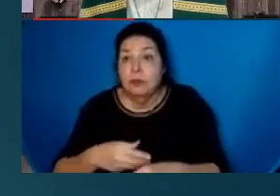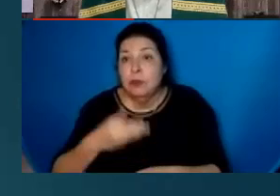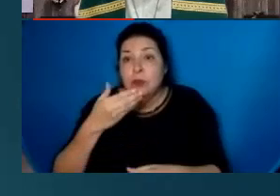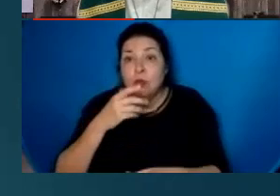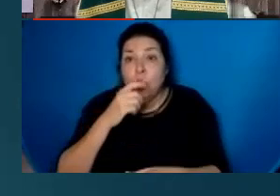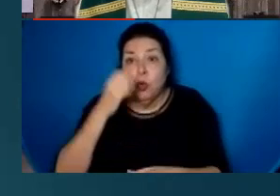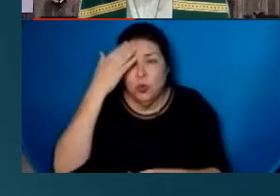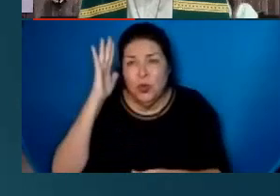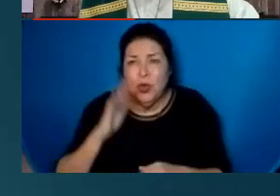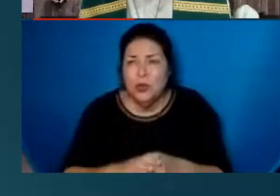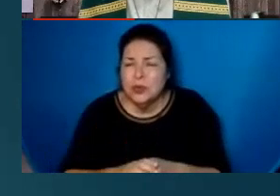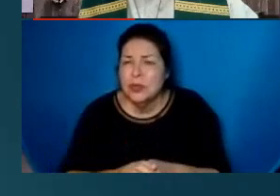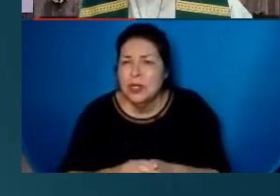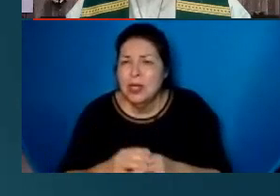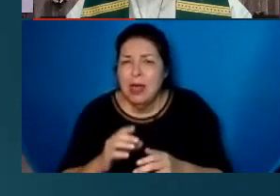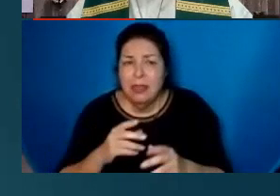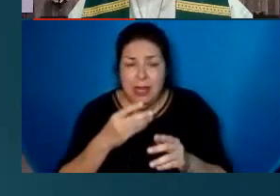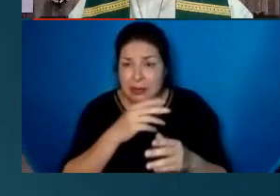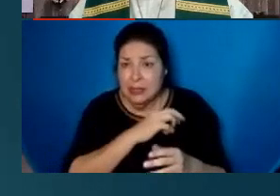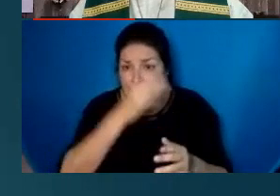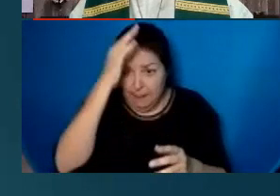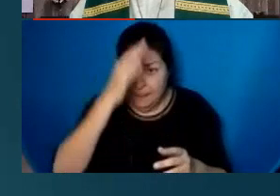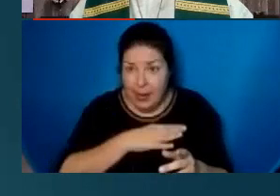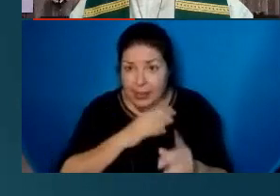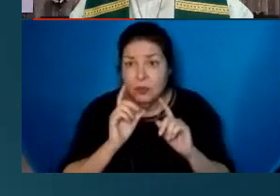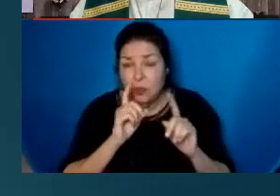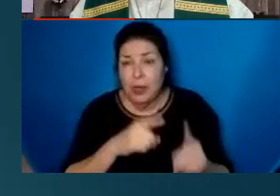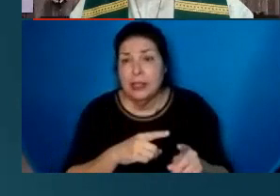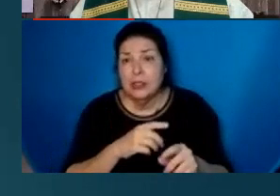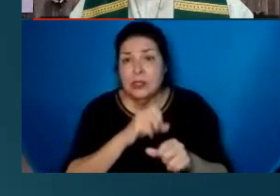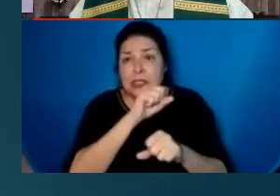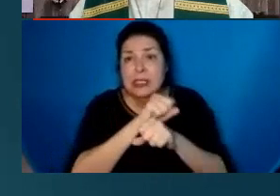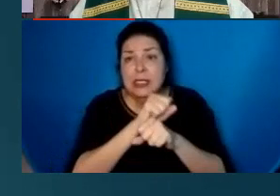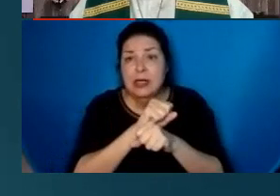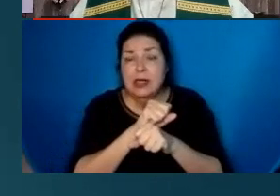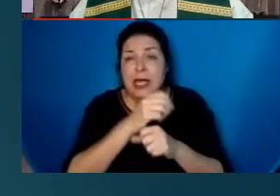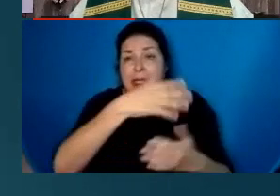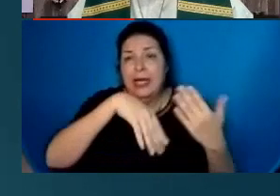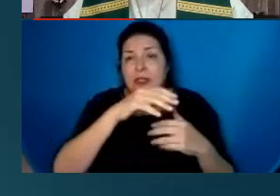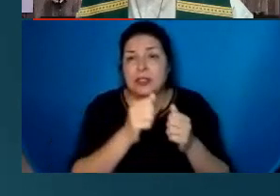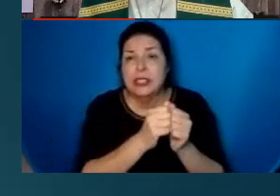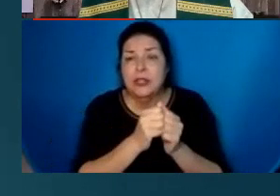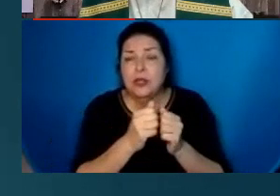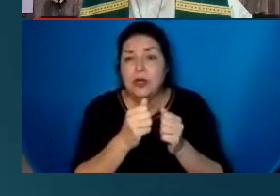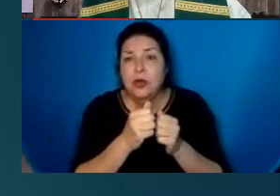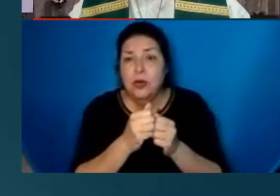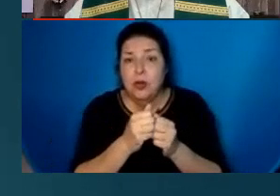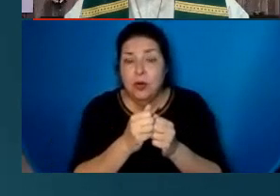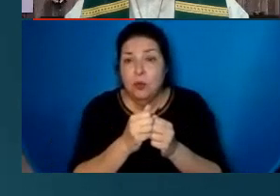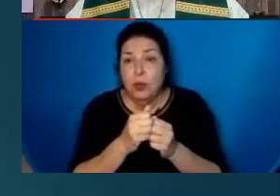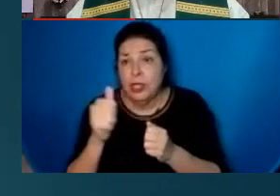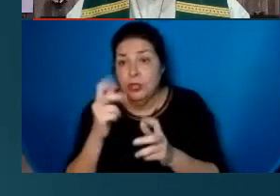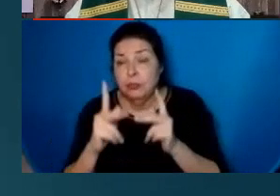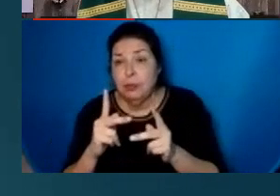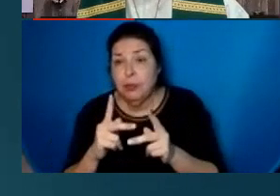this particular synagogue gathered together and never noticed that this man had an unclean